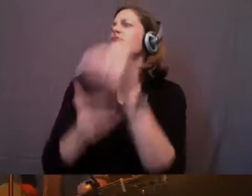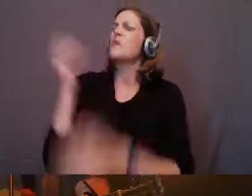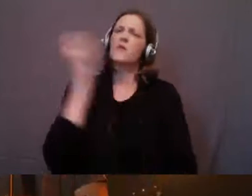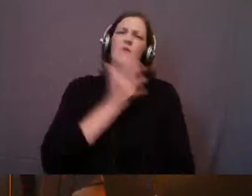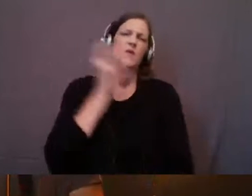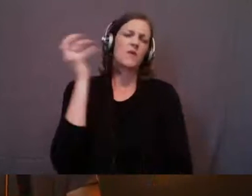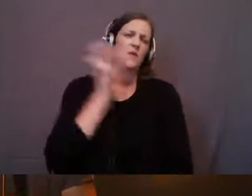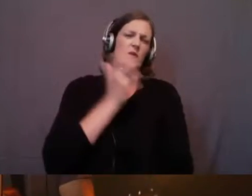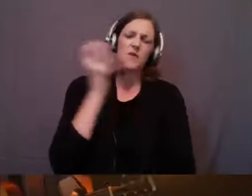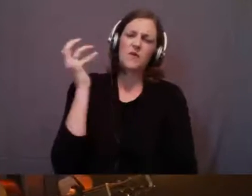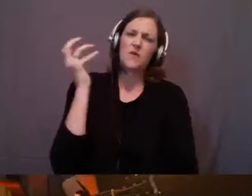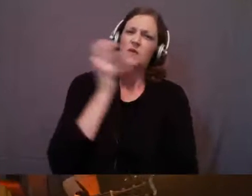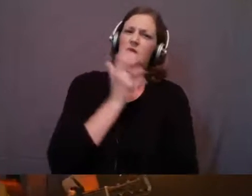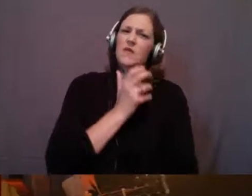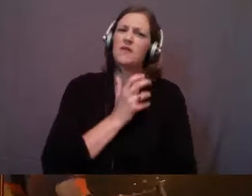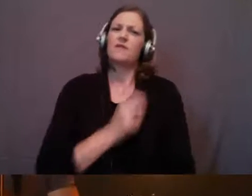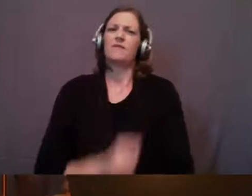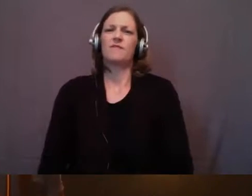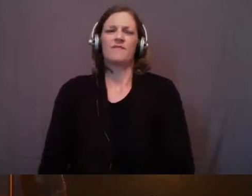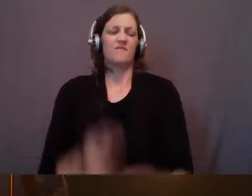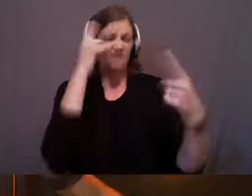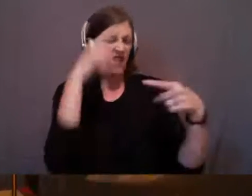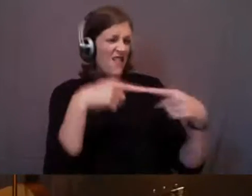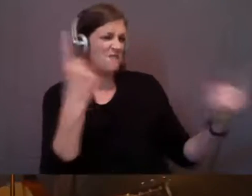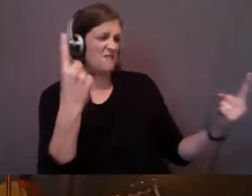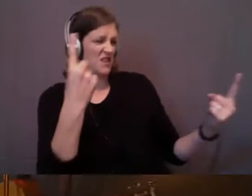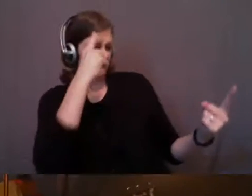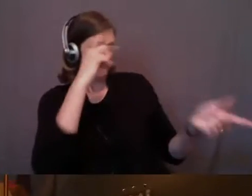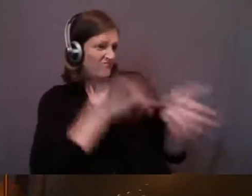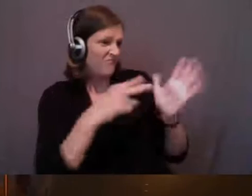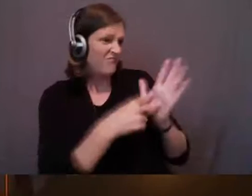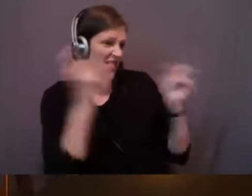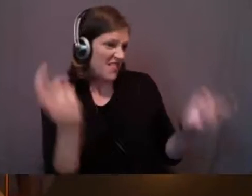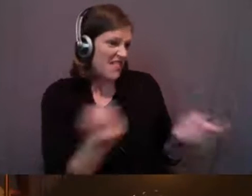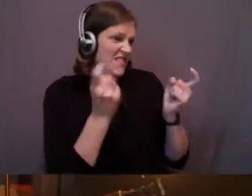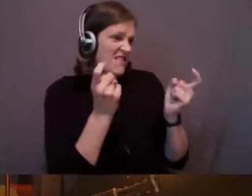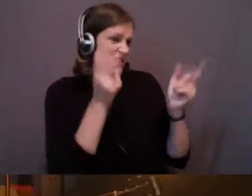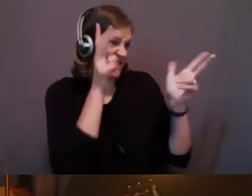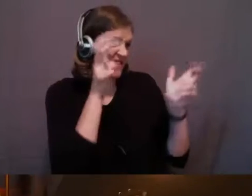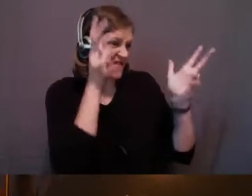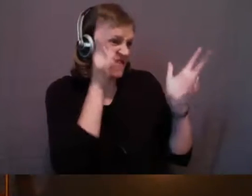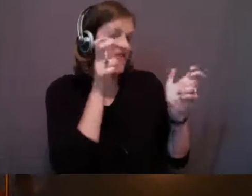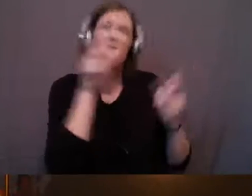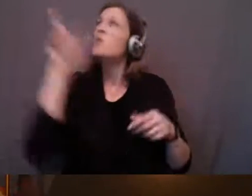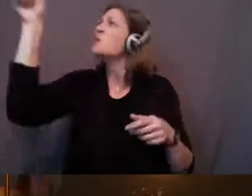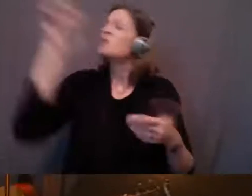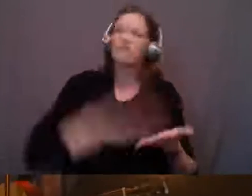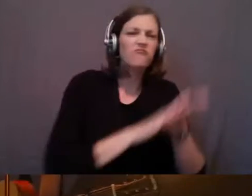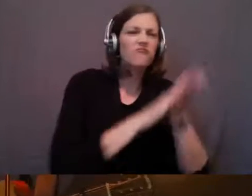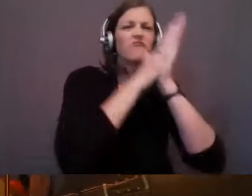Oh, you take what the enemy meant for evil and you turn it for